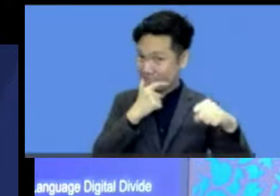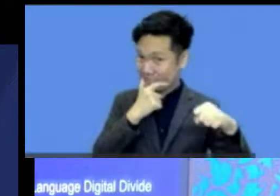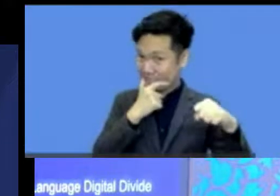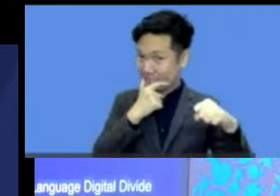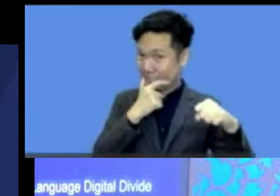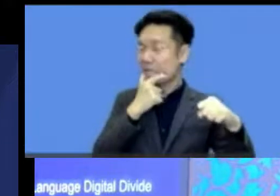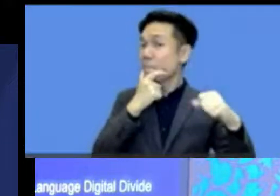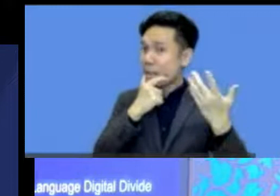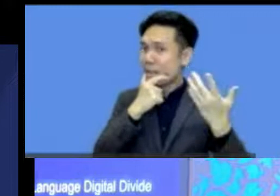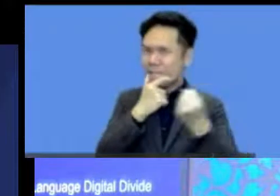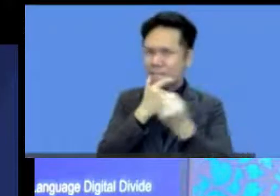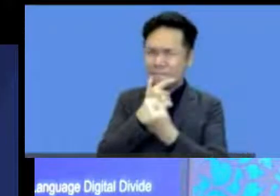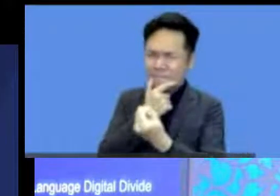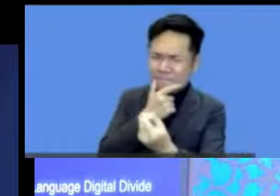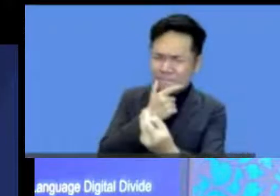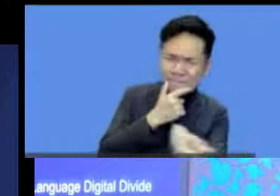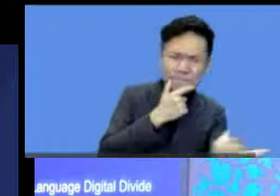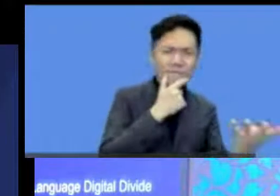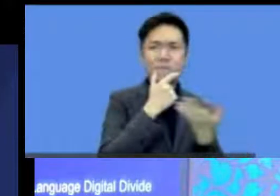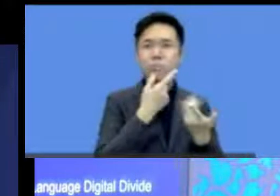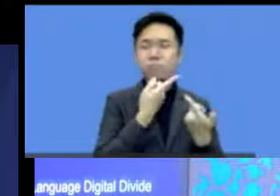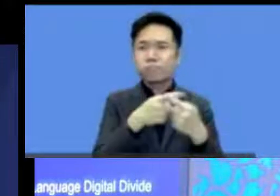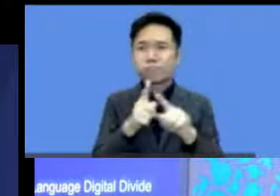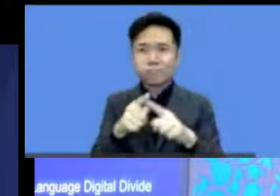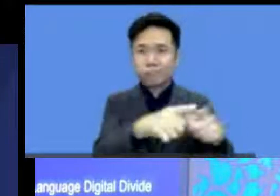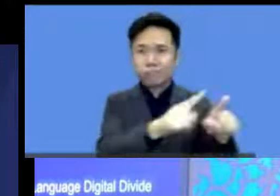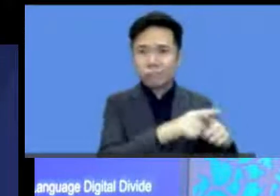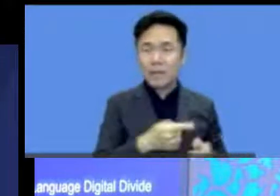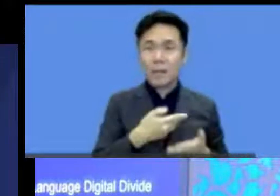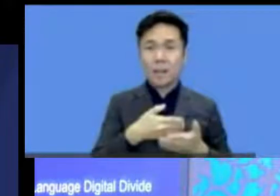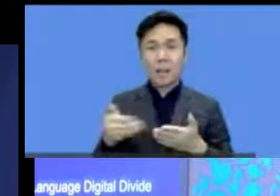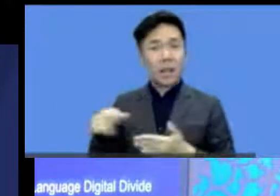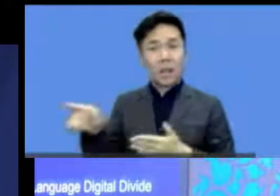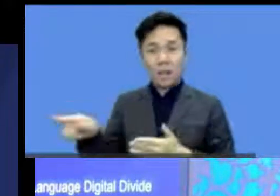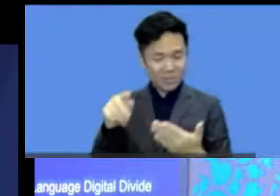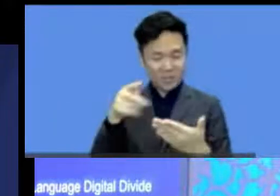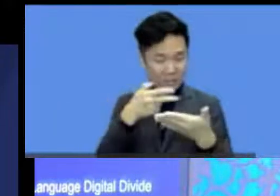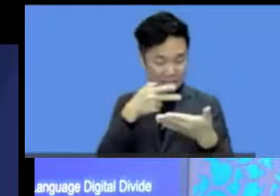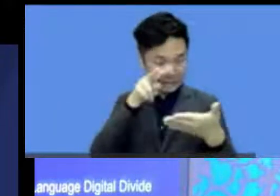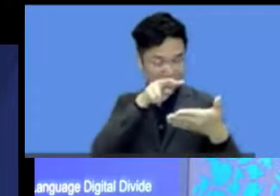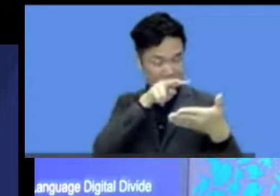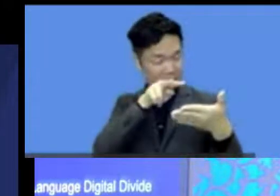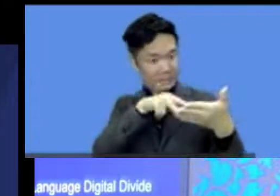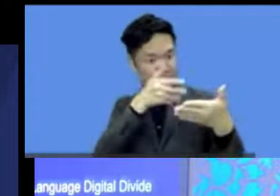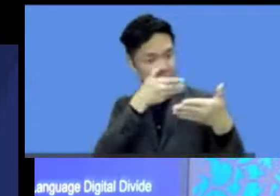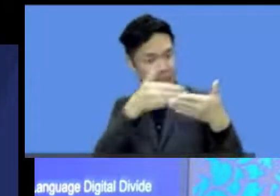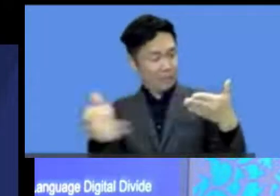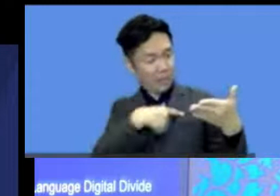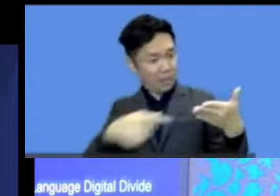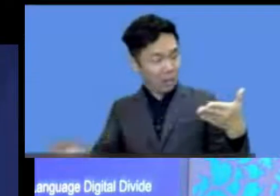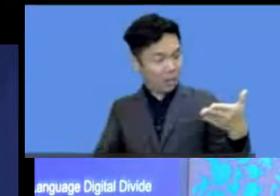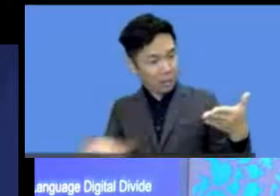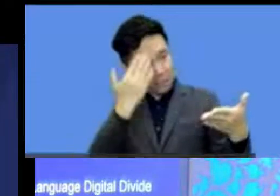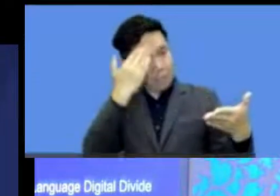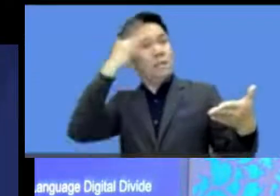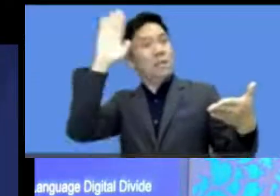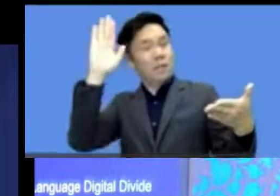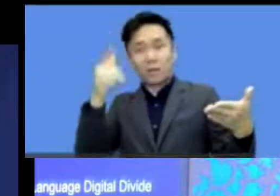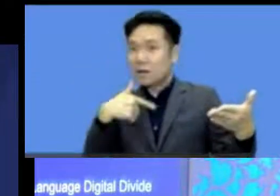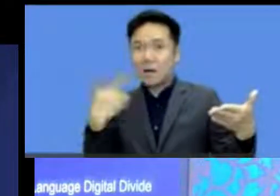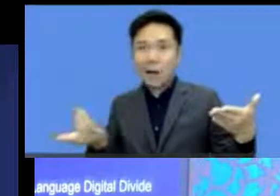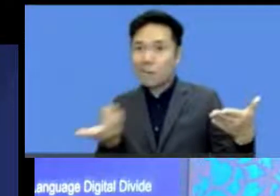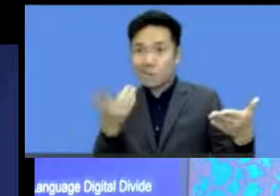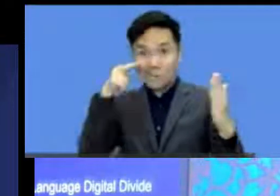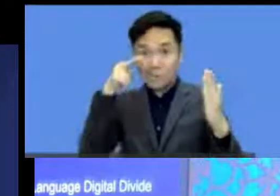languages. So if the language is not there, then how would somebody get access, especially a kid who is just starting to go